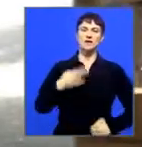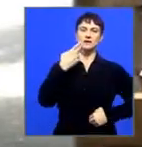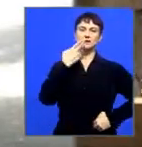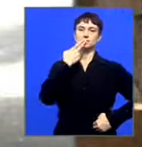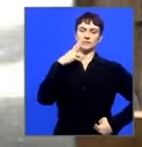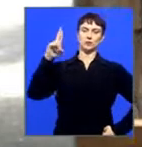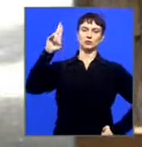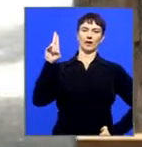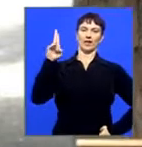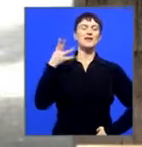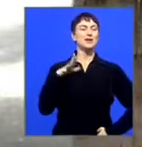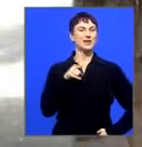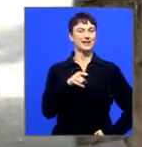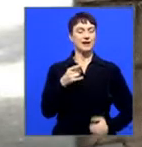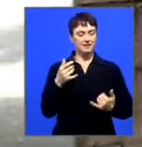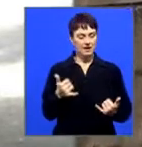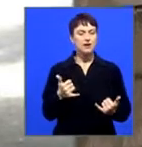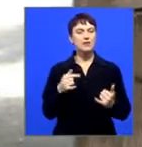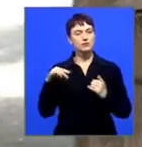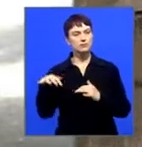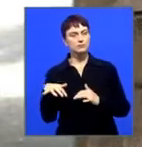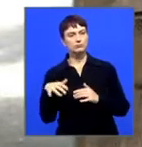Nelson Mandela Amphitheatre.